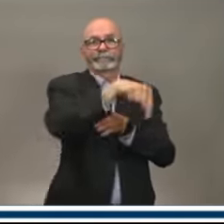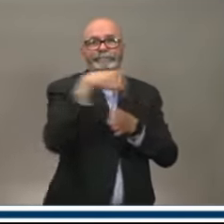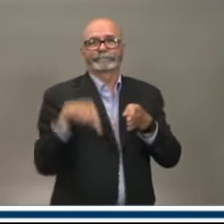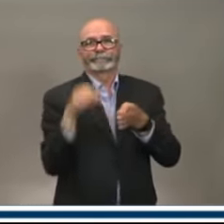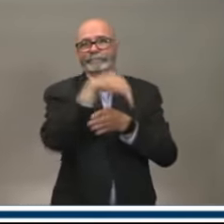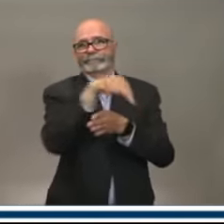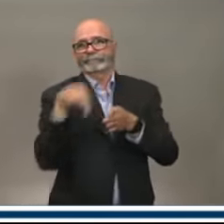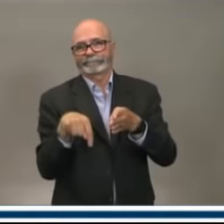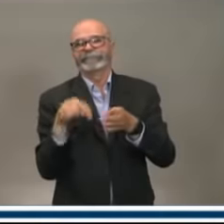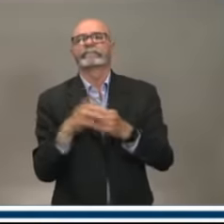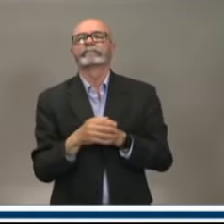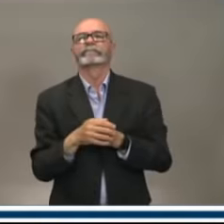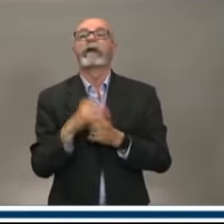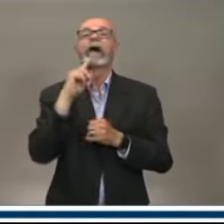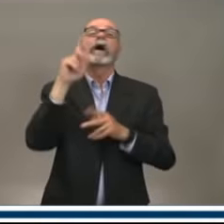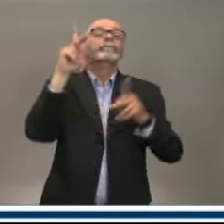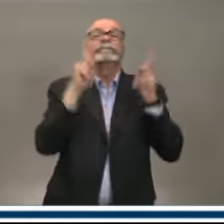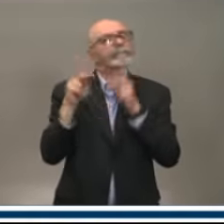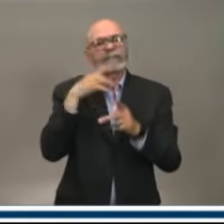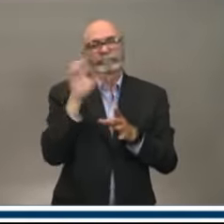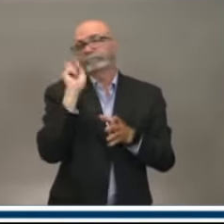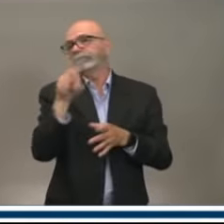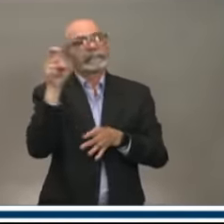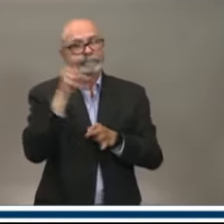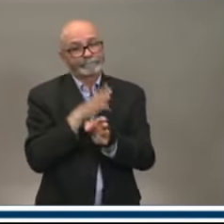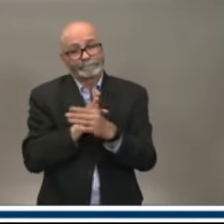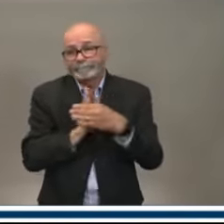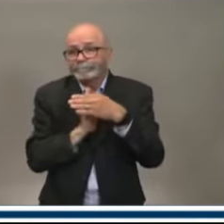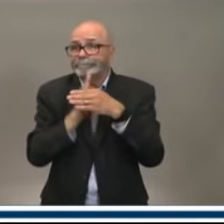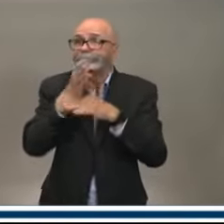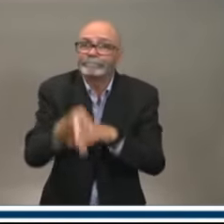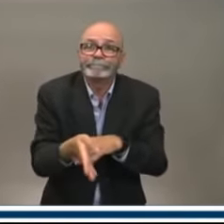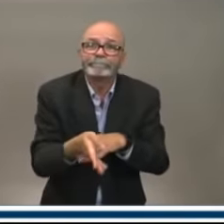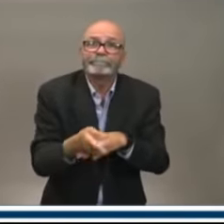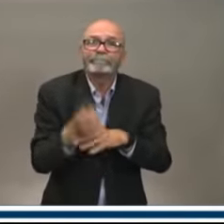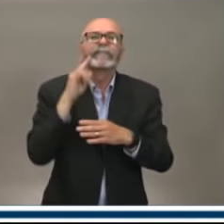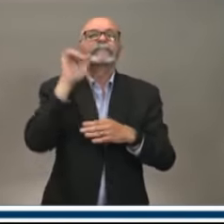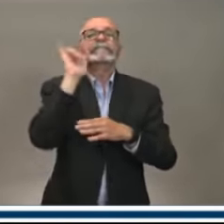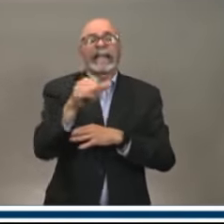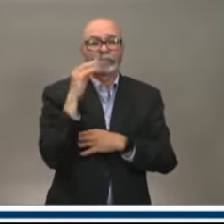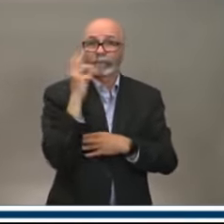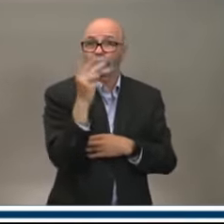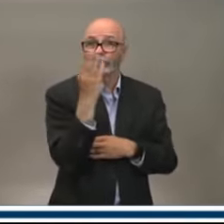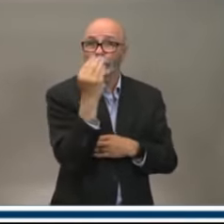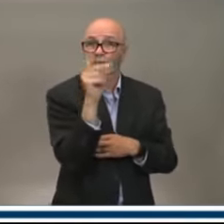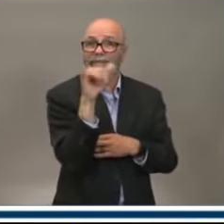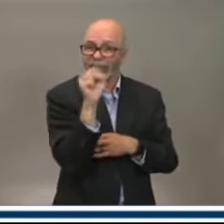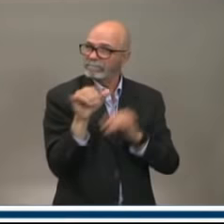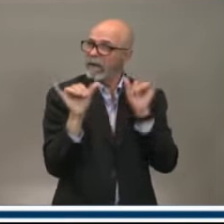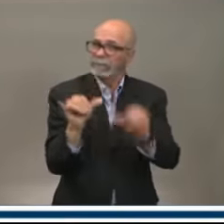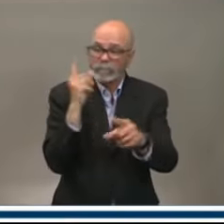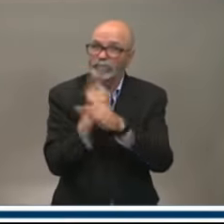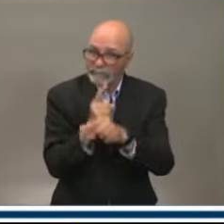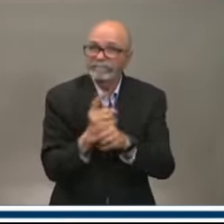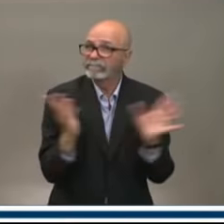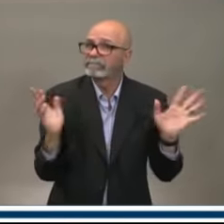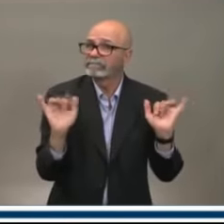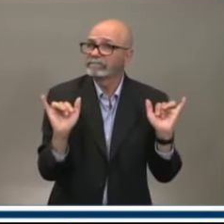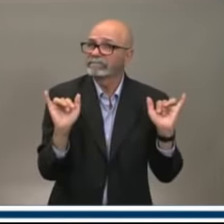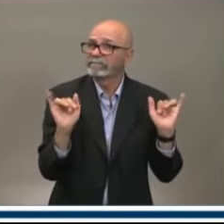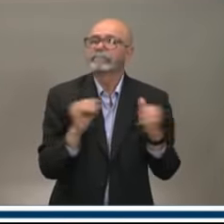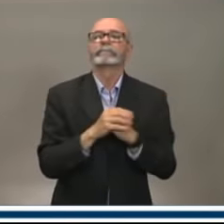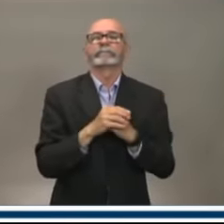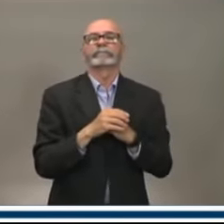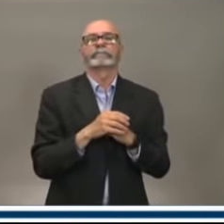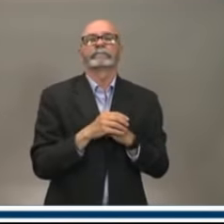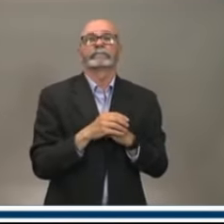self-isolate for 14 days. I'm hearing concerns from the Nova Scotia Government Employees Union that the conservation officers staffing the border have no enforcement capabilities and